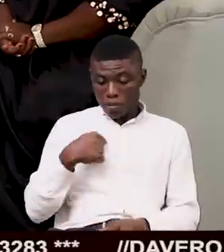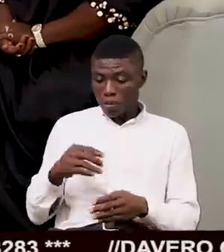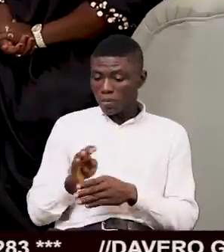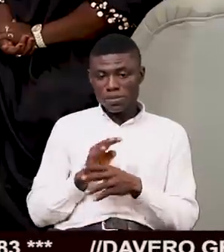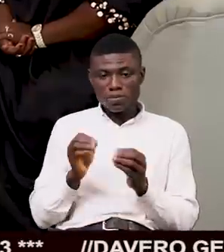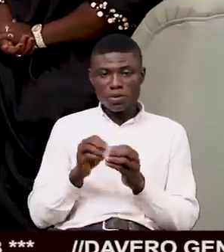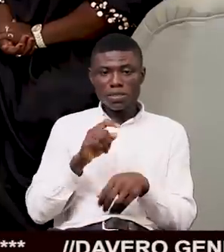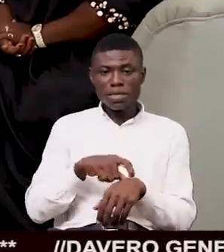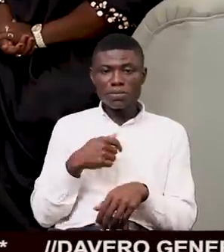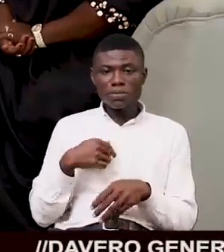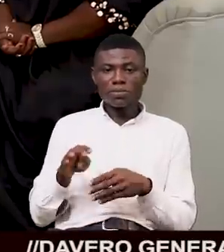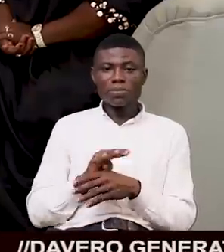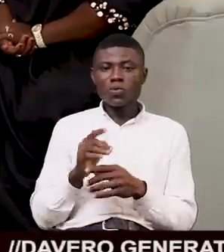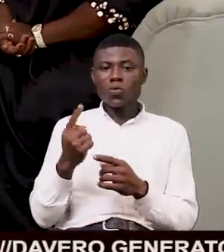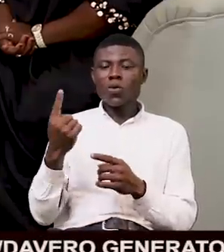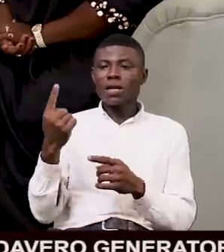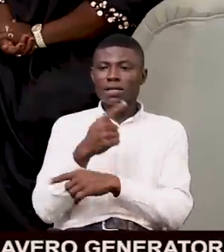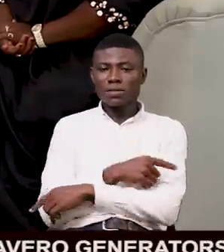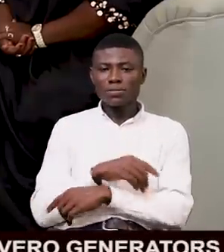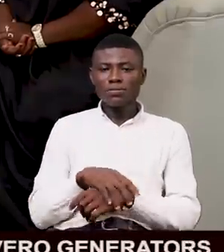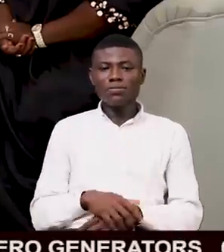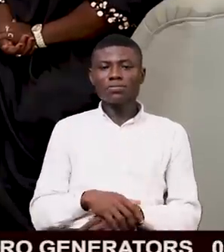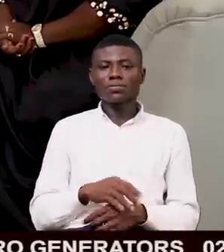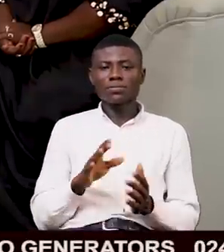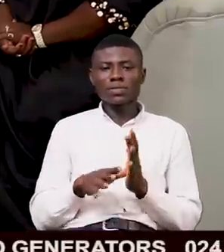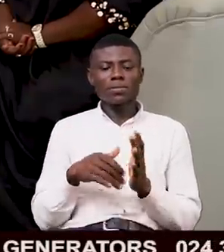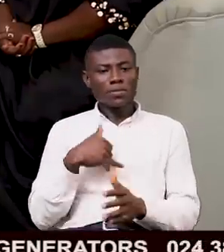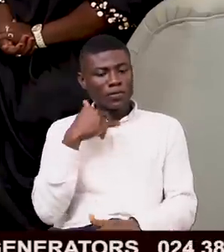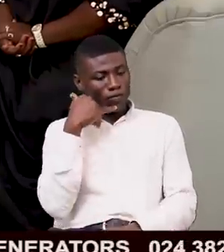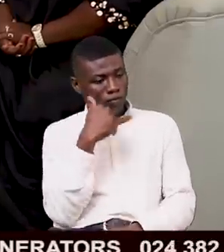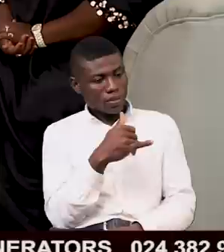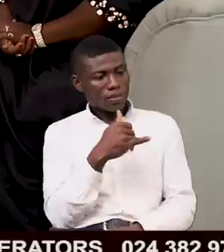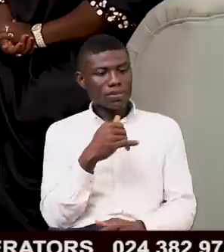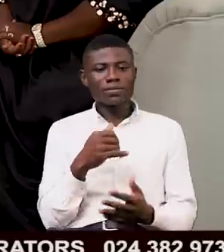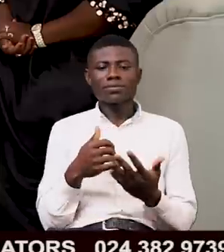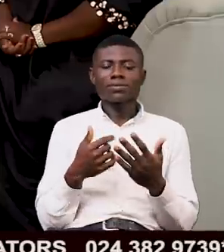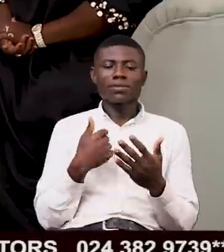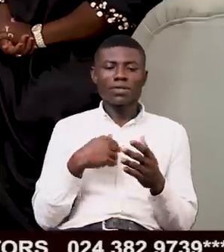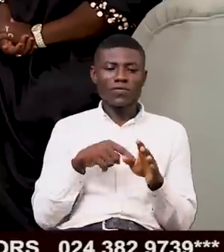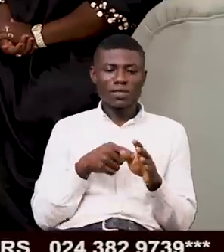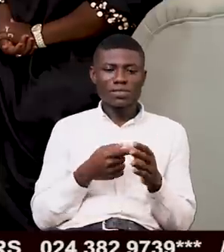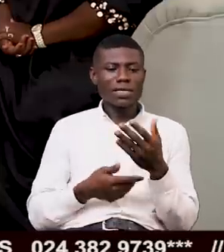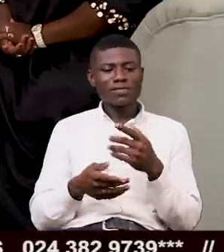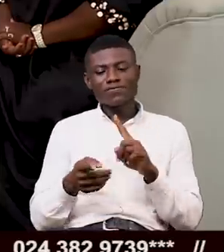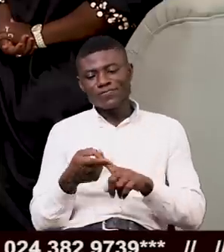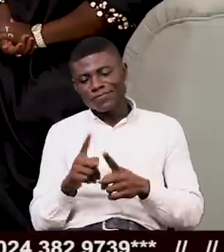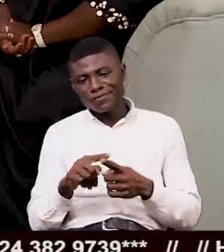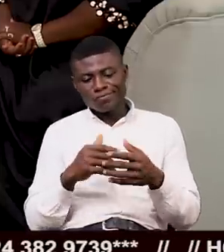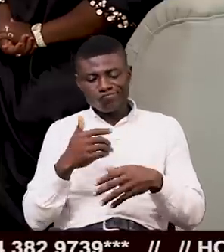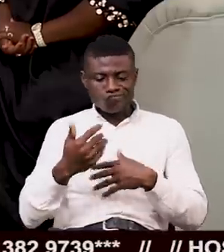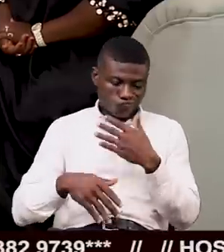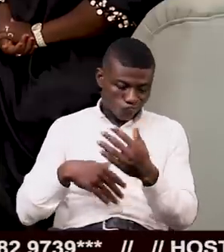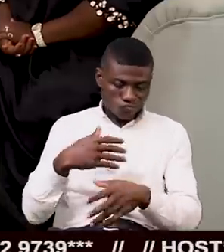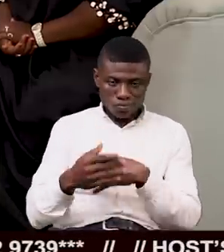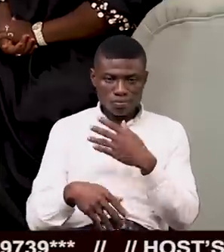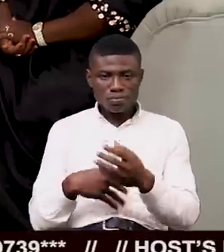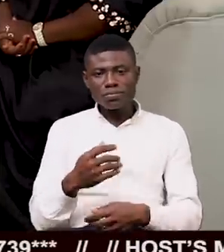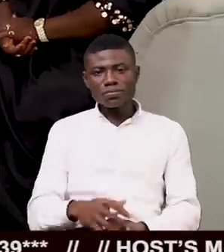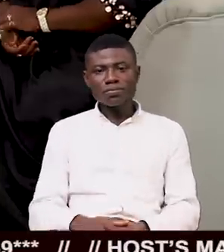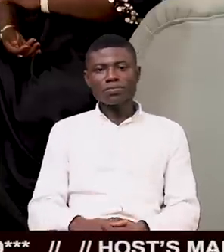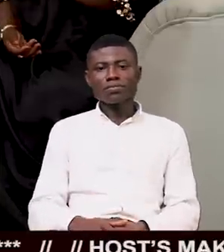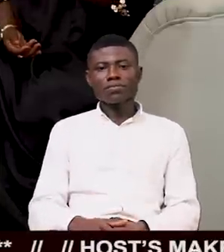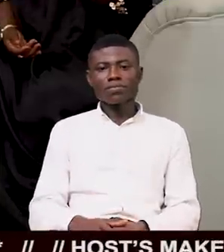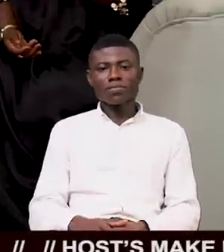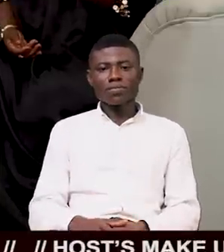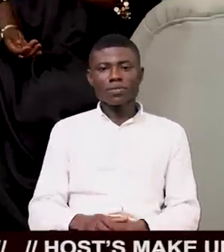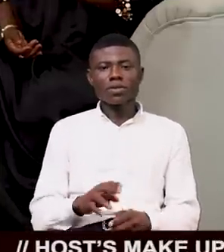kakrapa nti one day bina me the friend nti oho na me say ayonko fast start ayonko fa no e sha ase piece